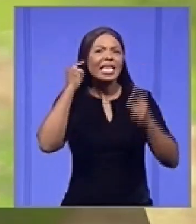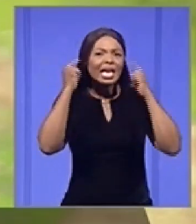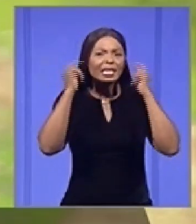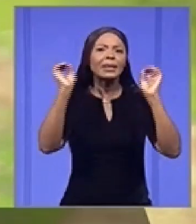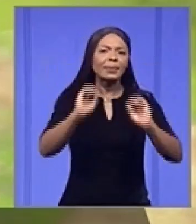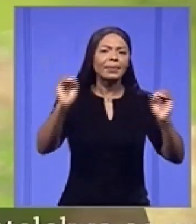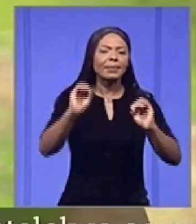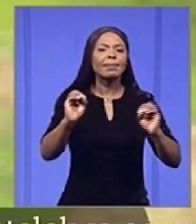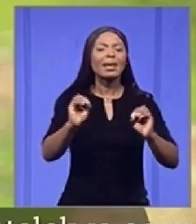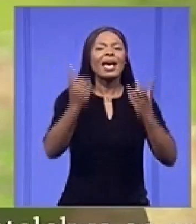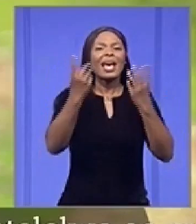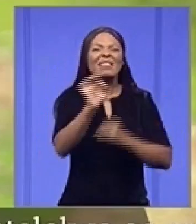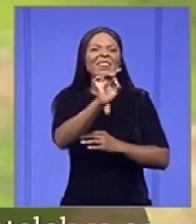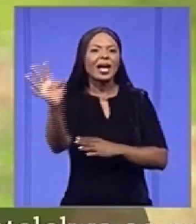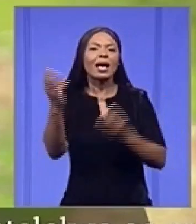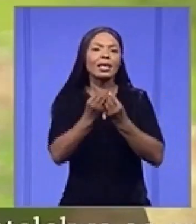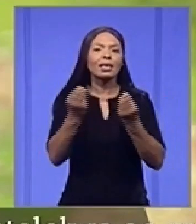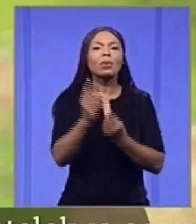one thing,